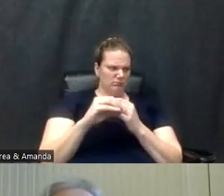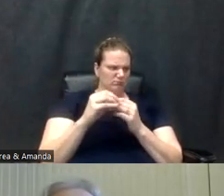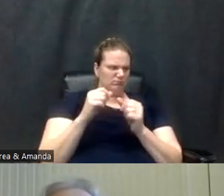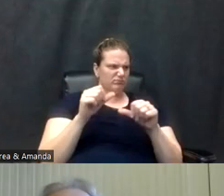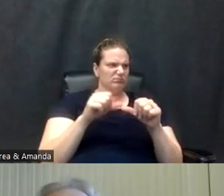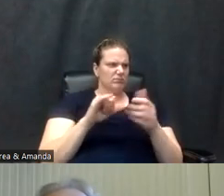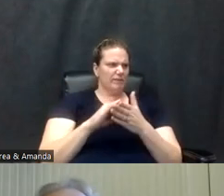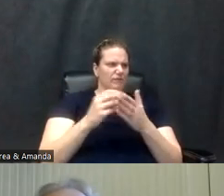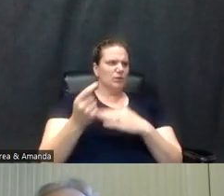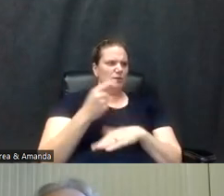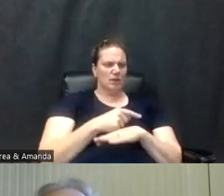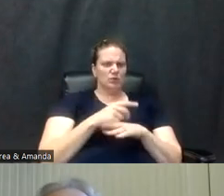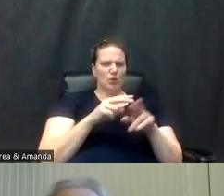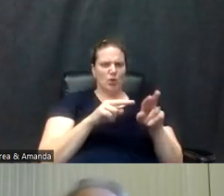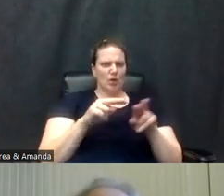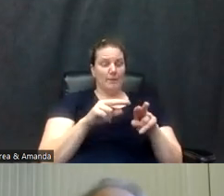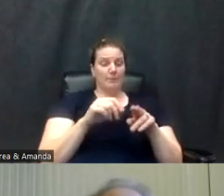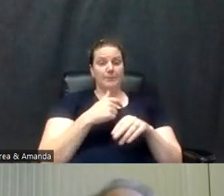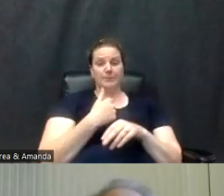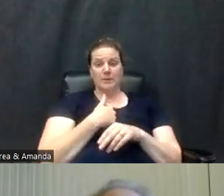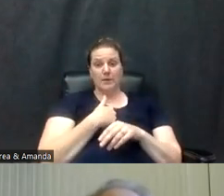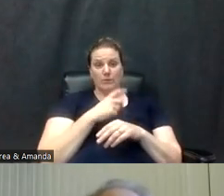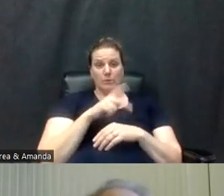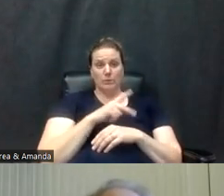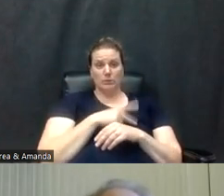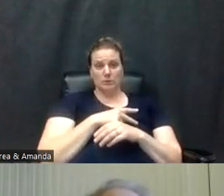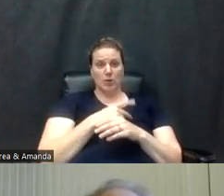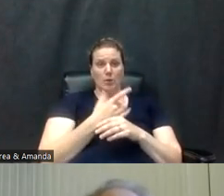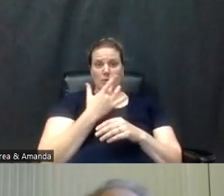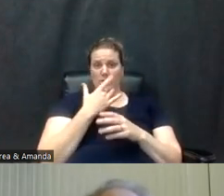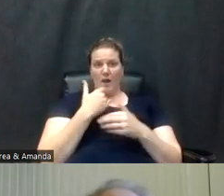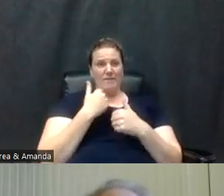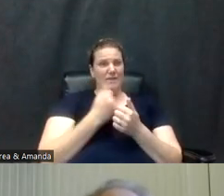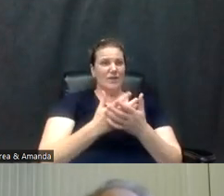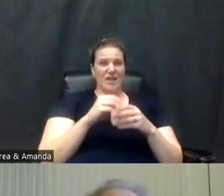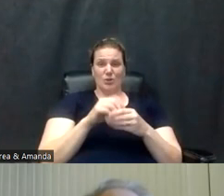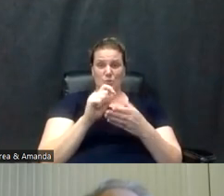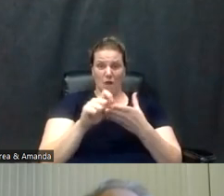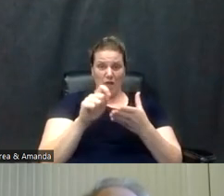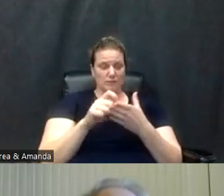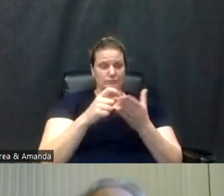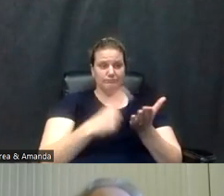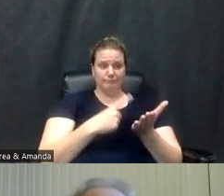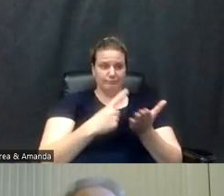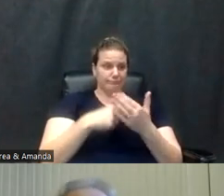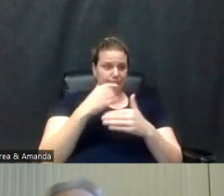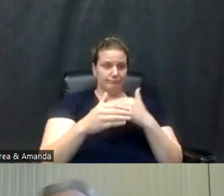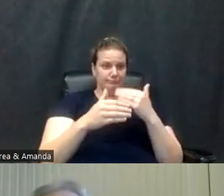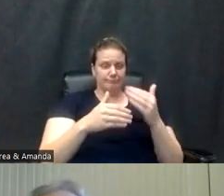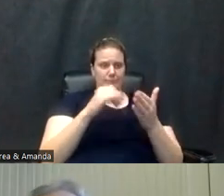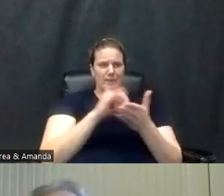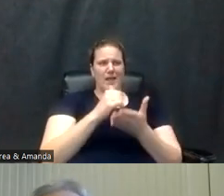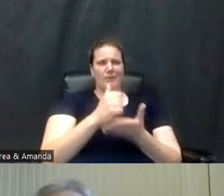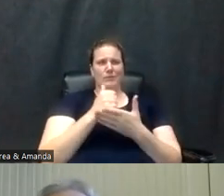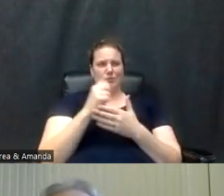for everybody to look at. And you know, for me personally, I'd rather have everything in writing and you know, kind of go through it. But it's helpful to hear